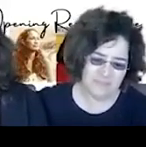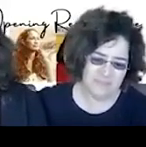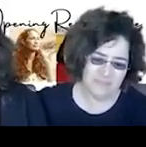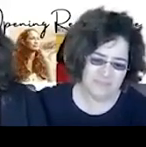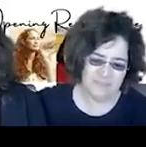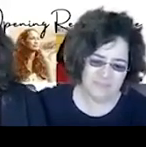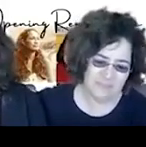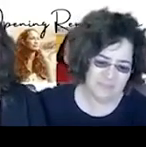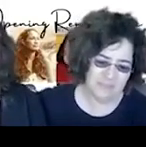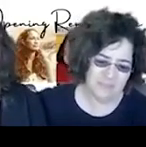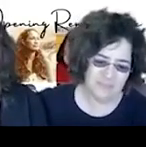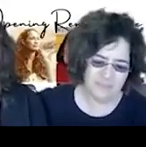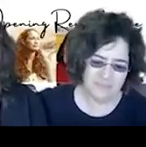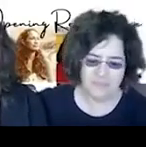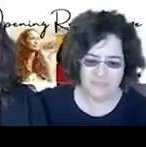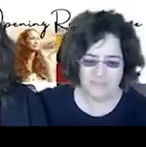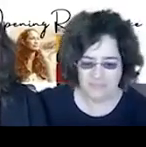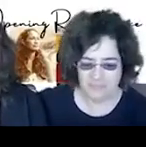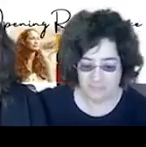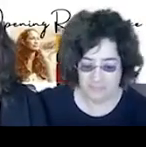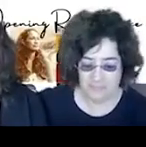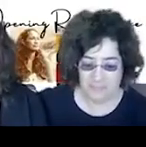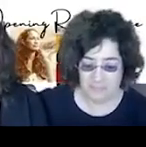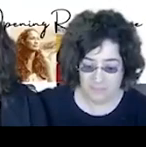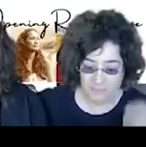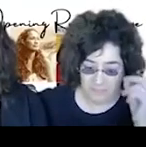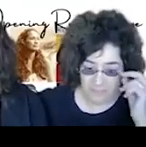Many times these women,